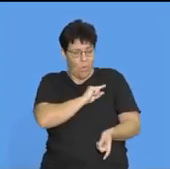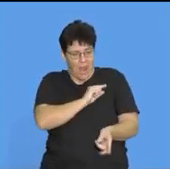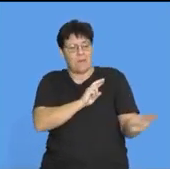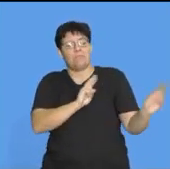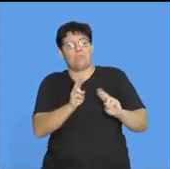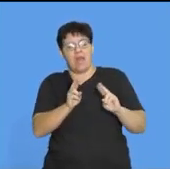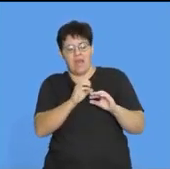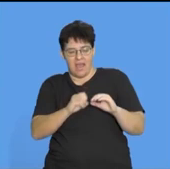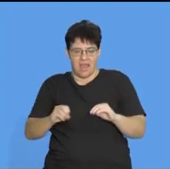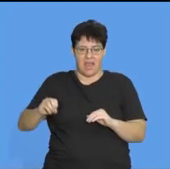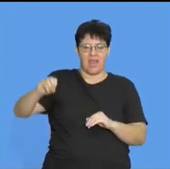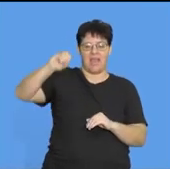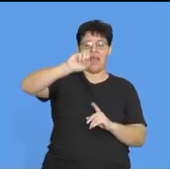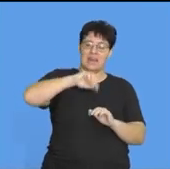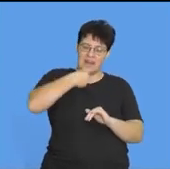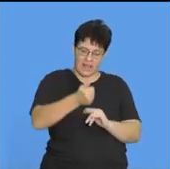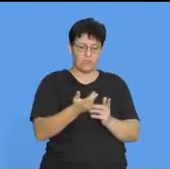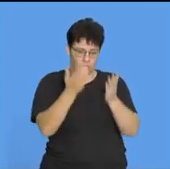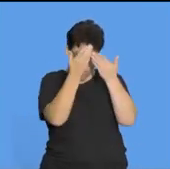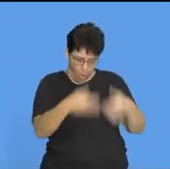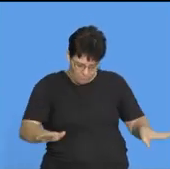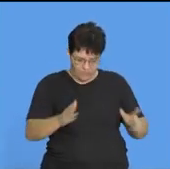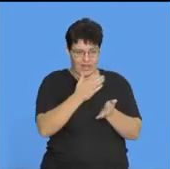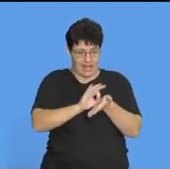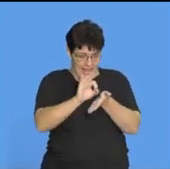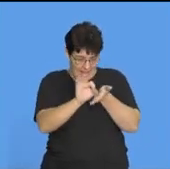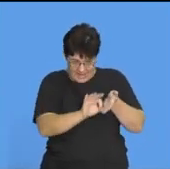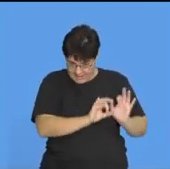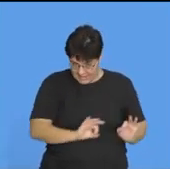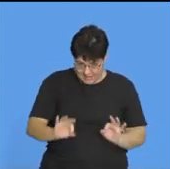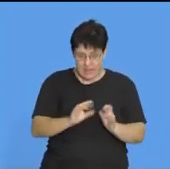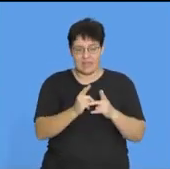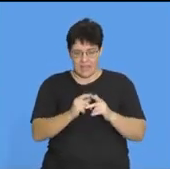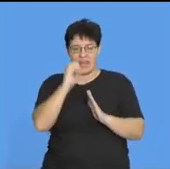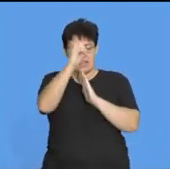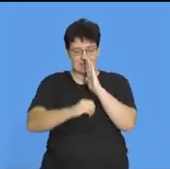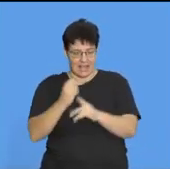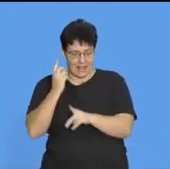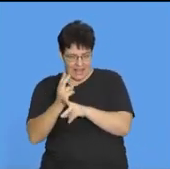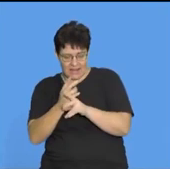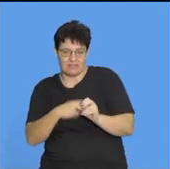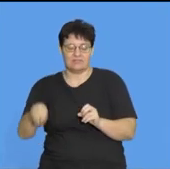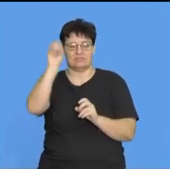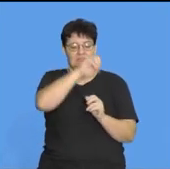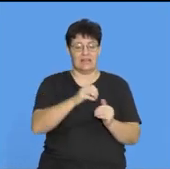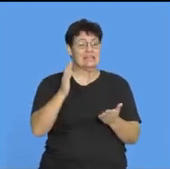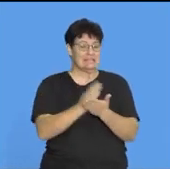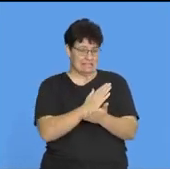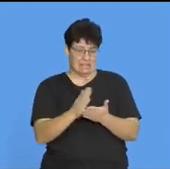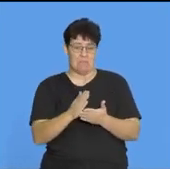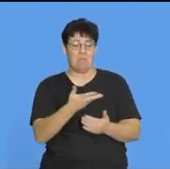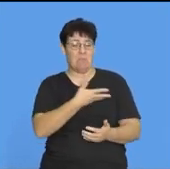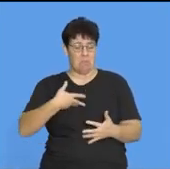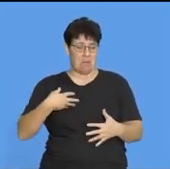next fertilized ovum. So we find that the next cycle begins. Some females may experience pain during